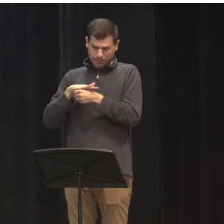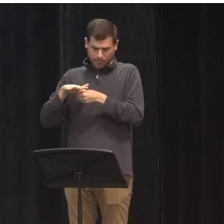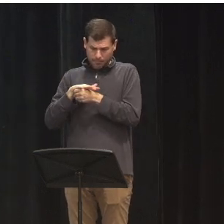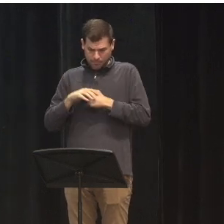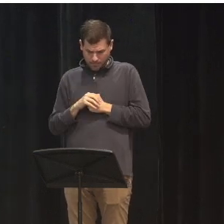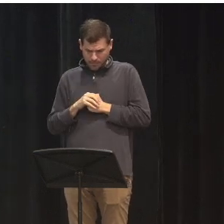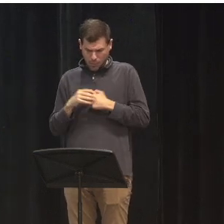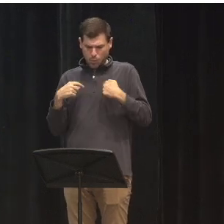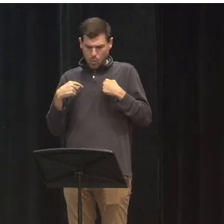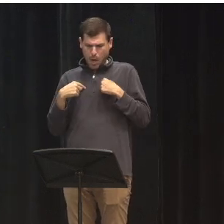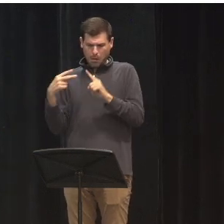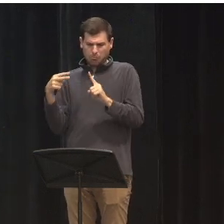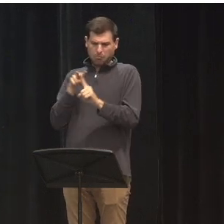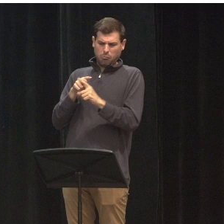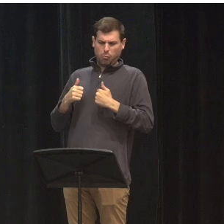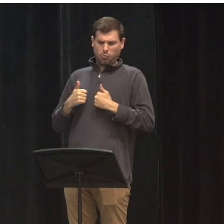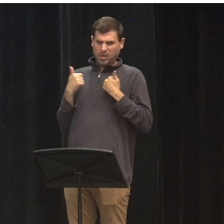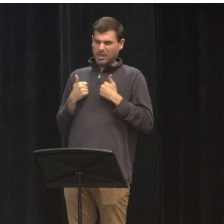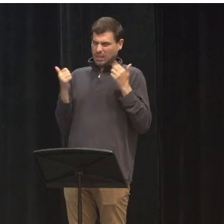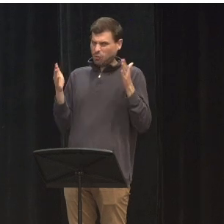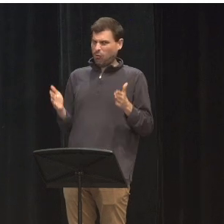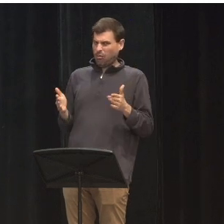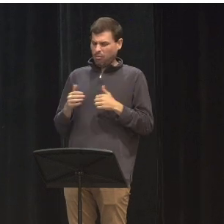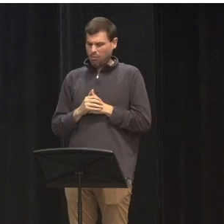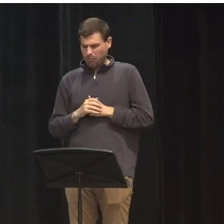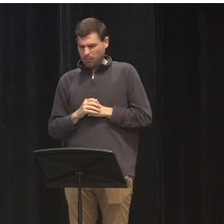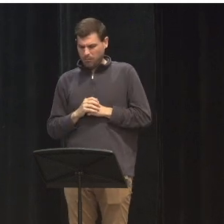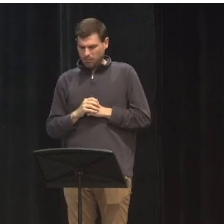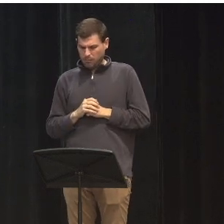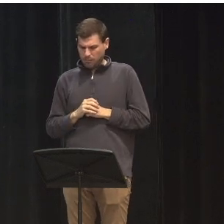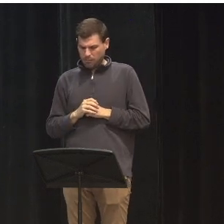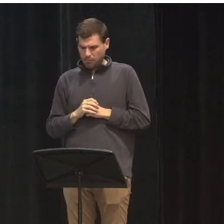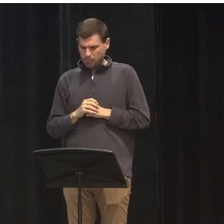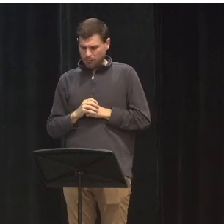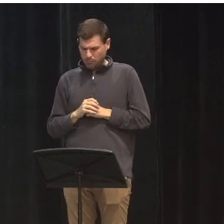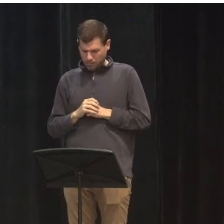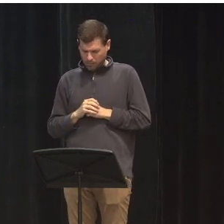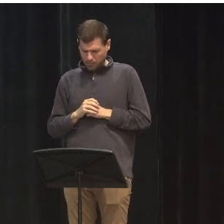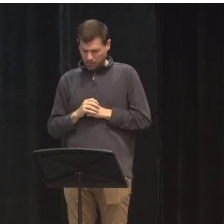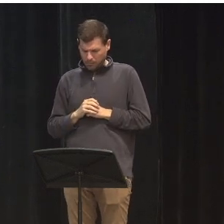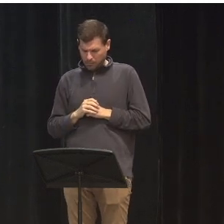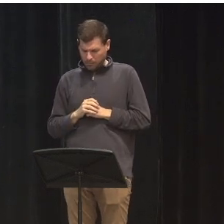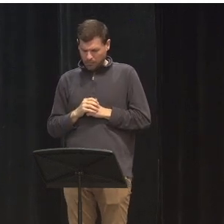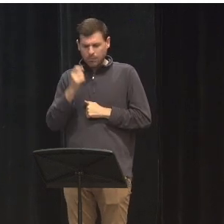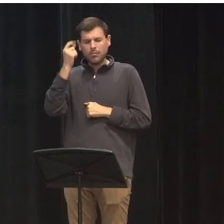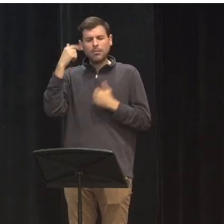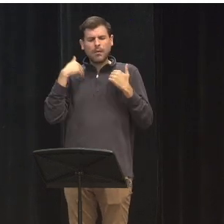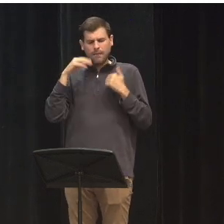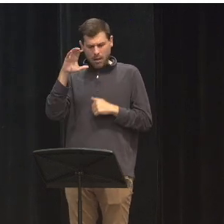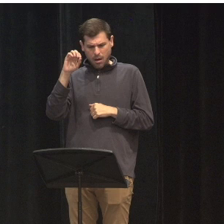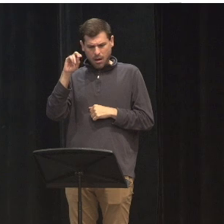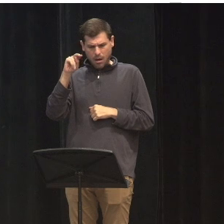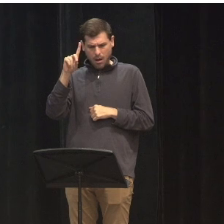a residential occupancy point of view. Residential occupancy in the area is either rental, condominium, or